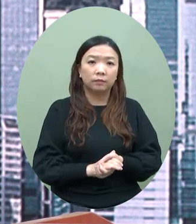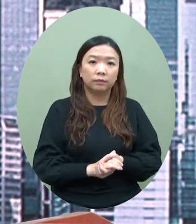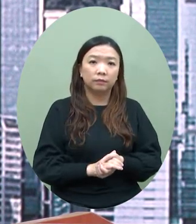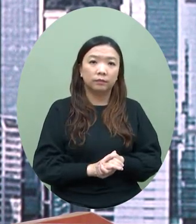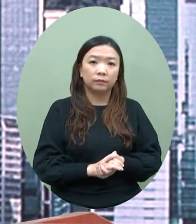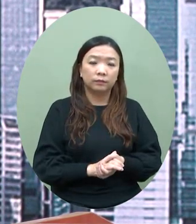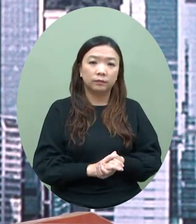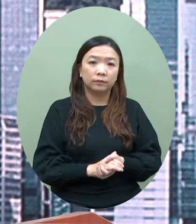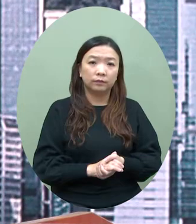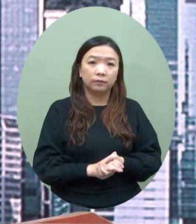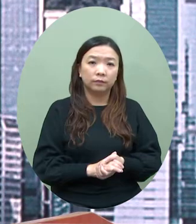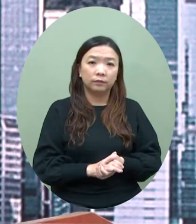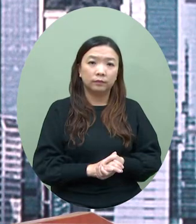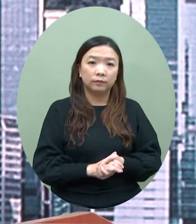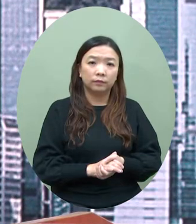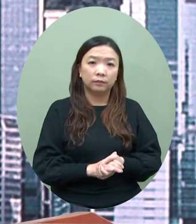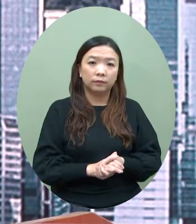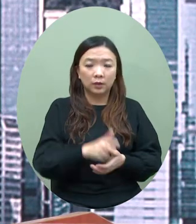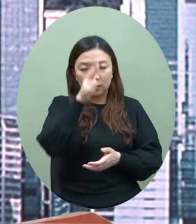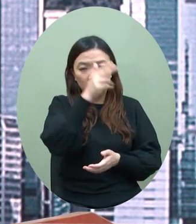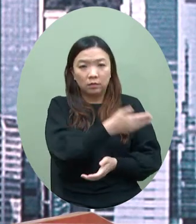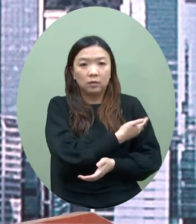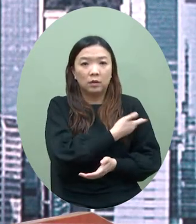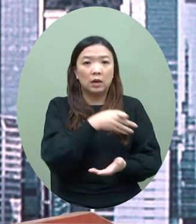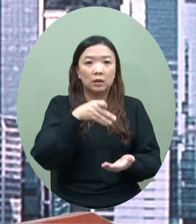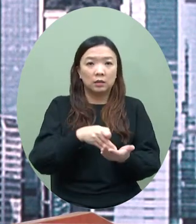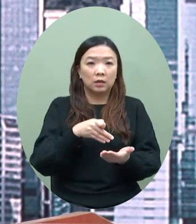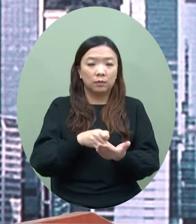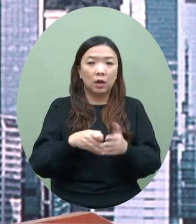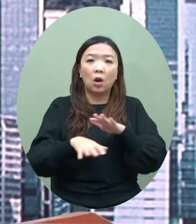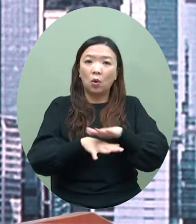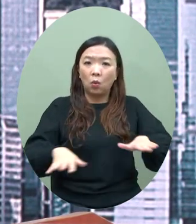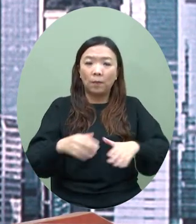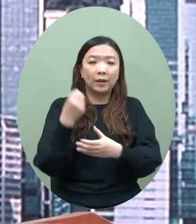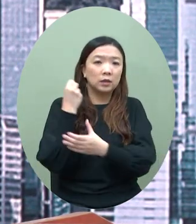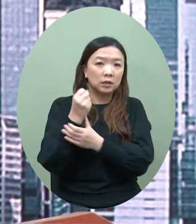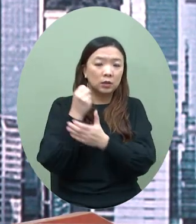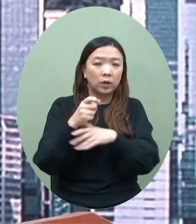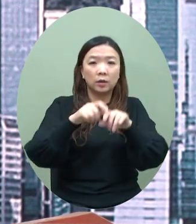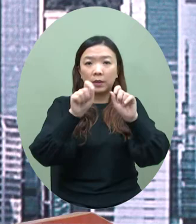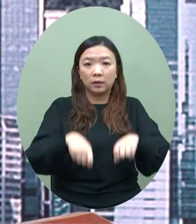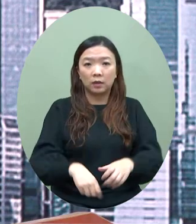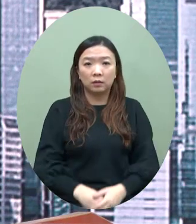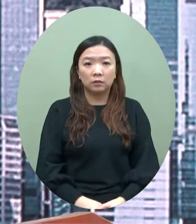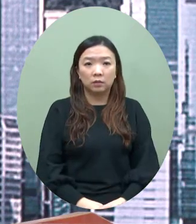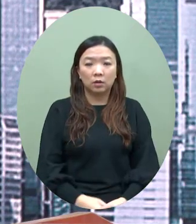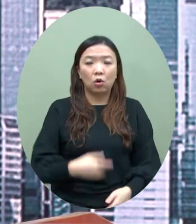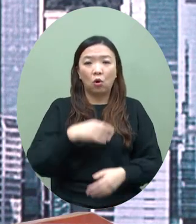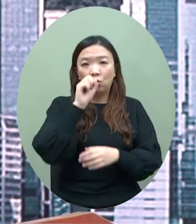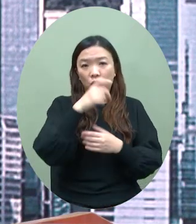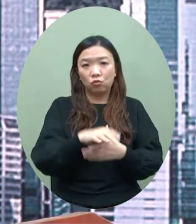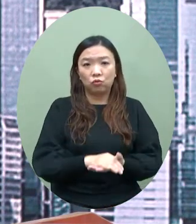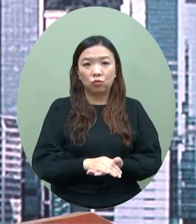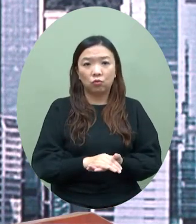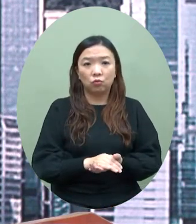the civil service participating in peaceful protests, as I said just now, the right, the freedom of